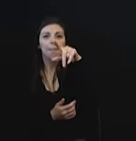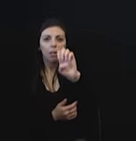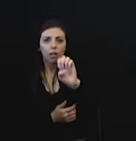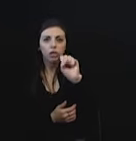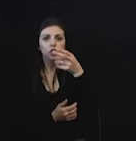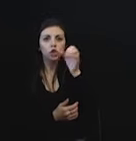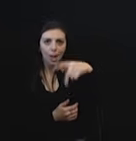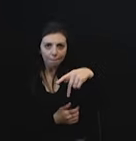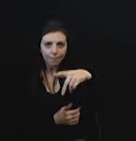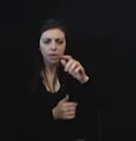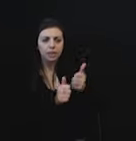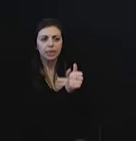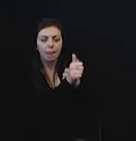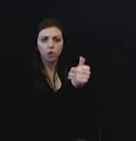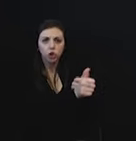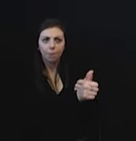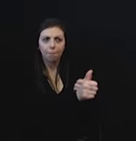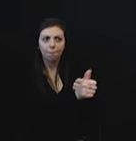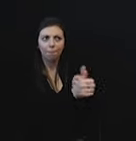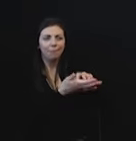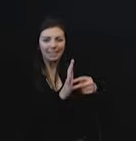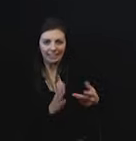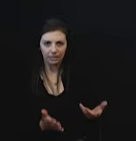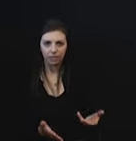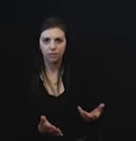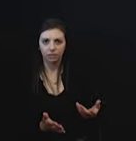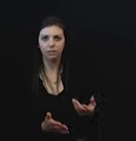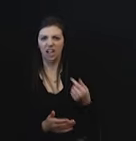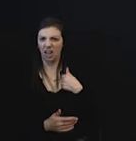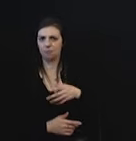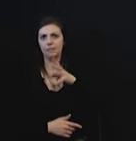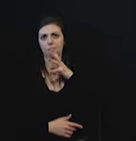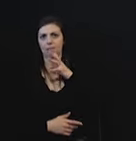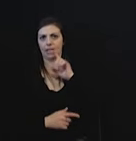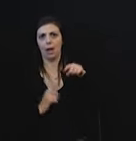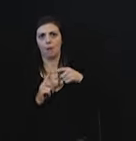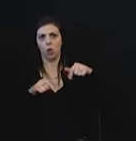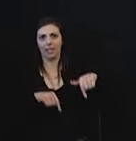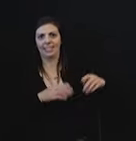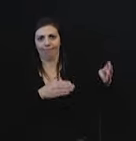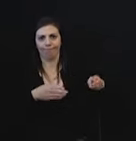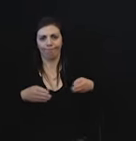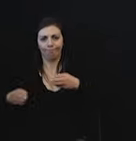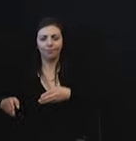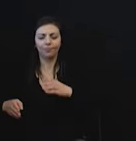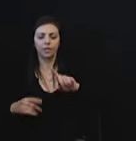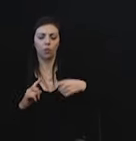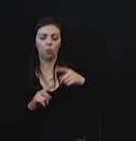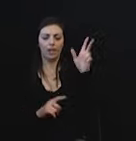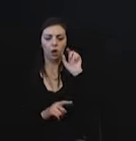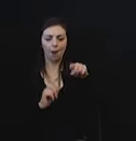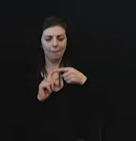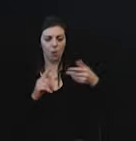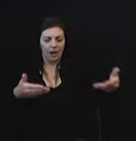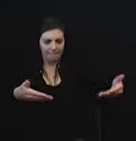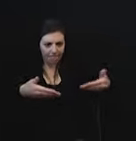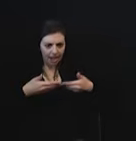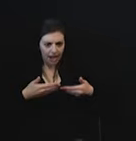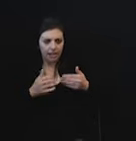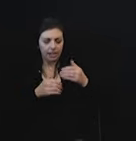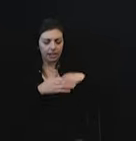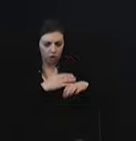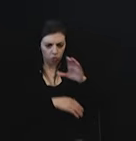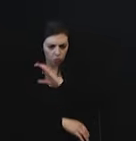about you, but God has been speaking to me boldly over this series. We've heard about abiding in Christ, walking in the